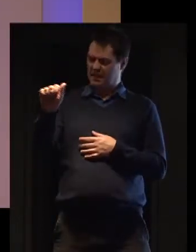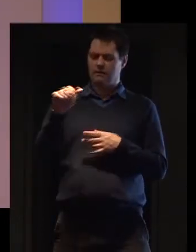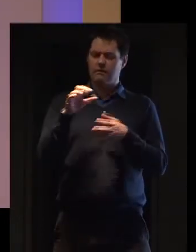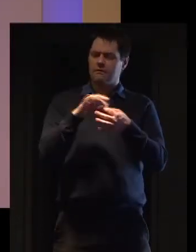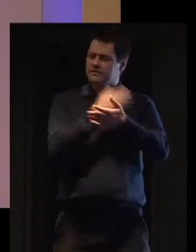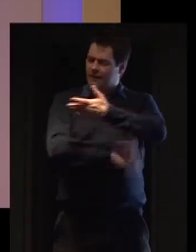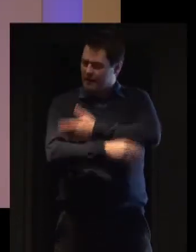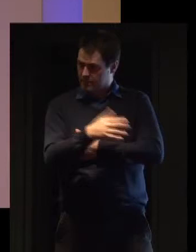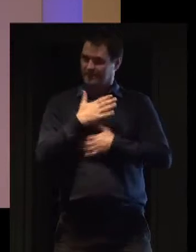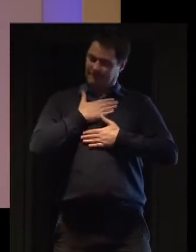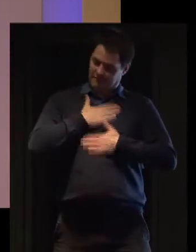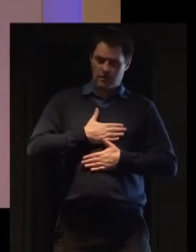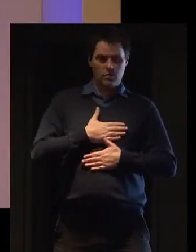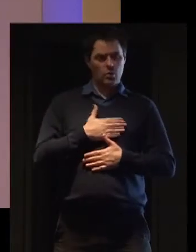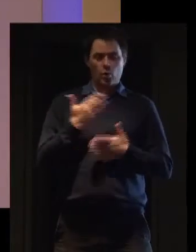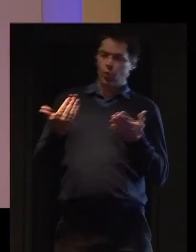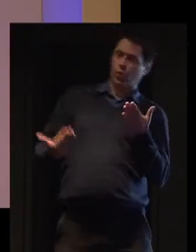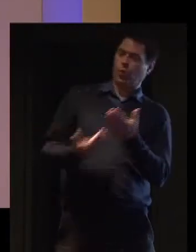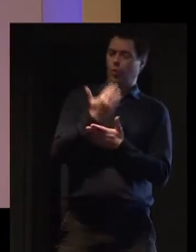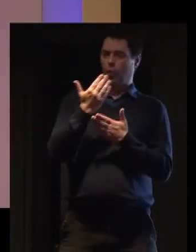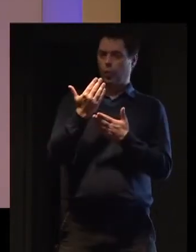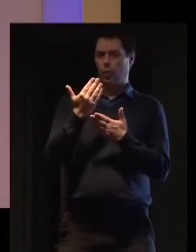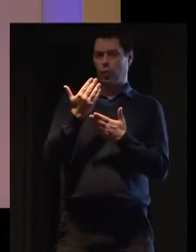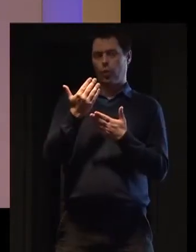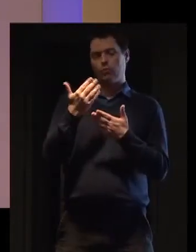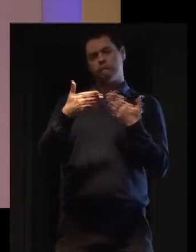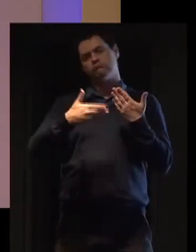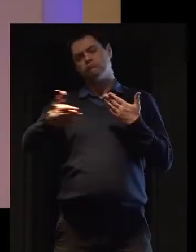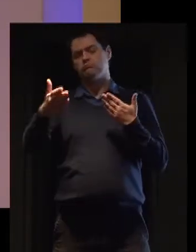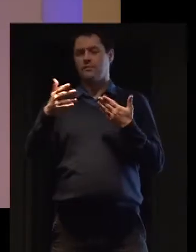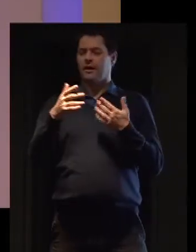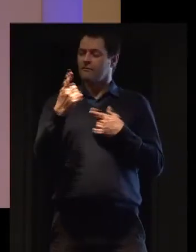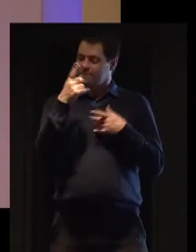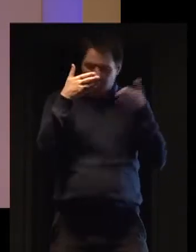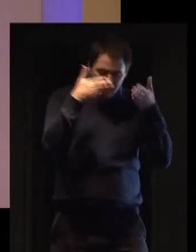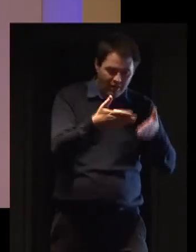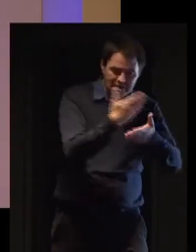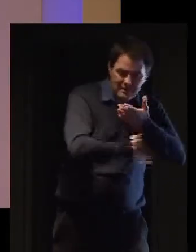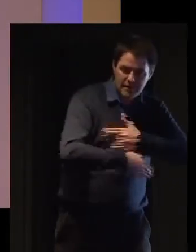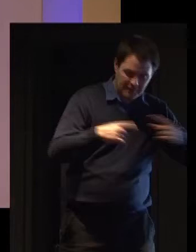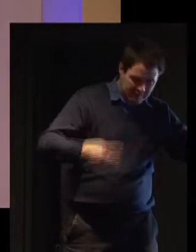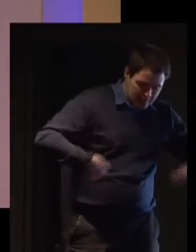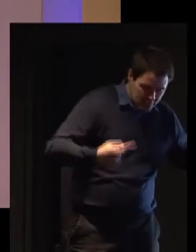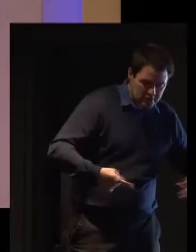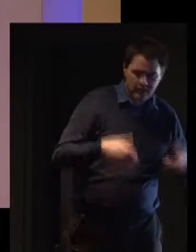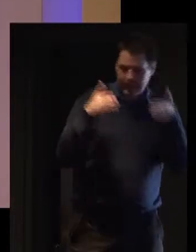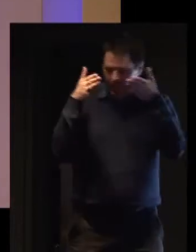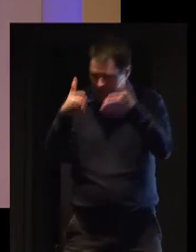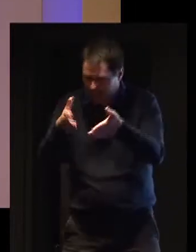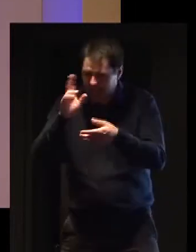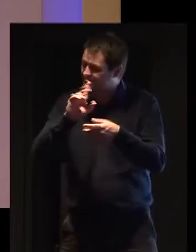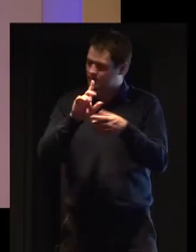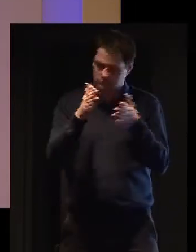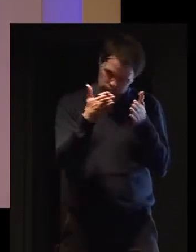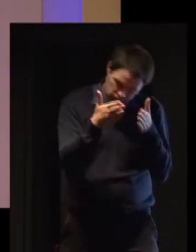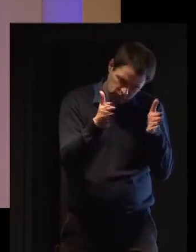is to have a modern pan-disability approach. Again, an earlier speaker mentioned that there's a perception perhaps